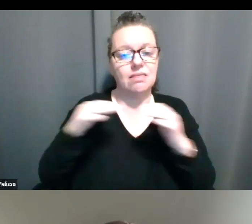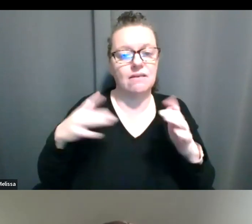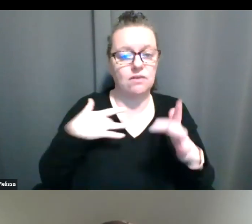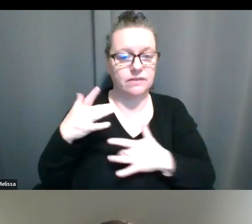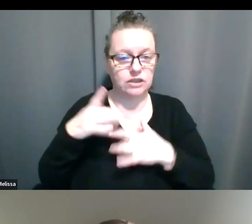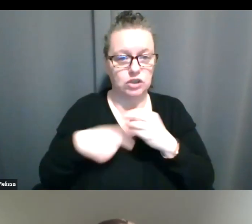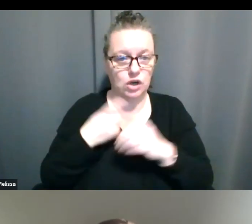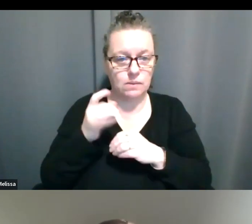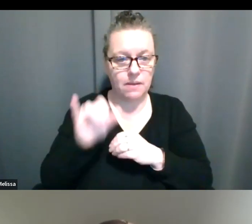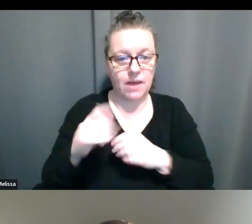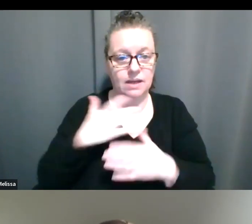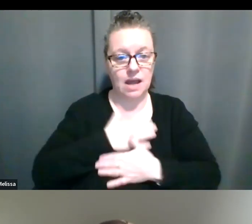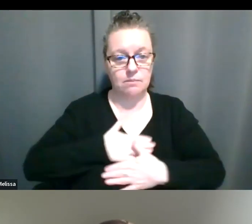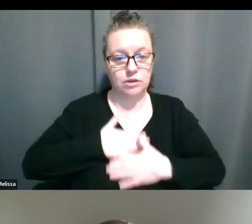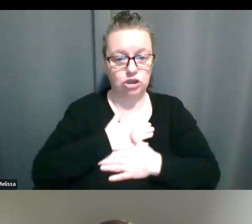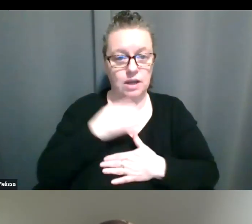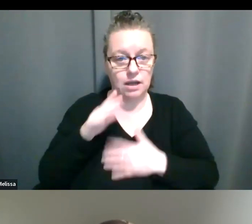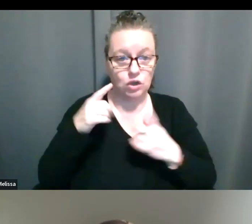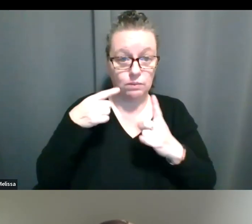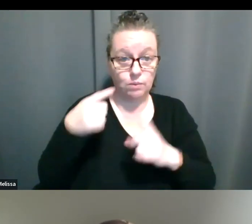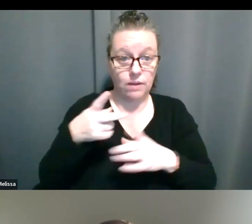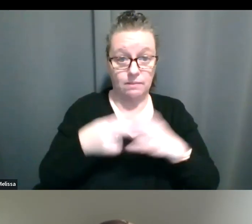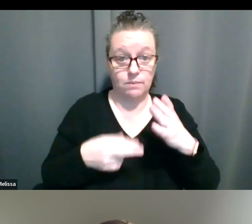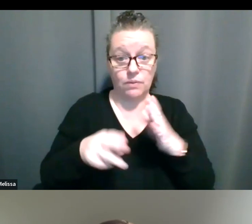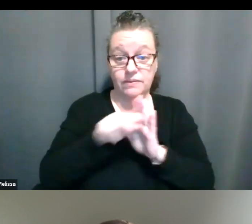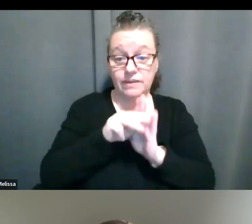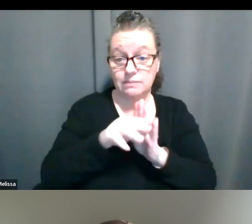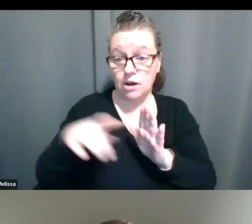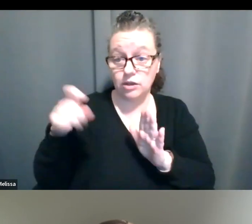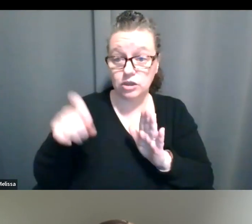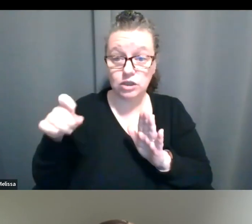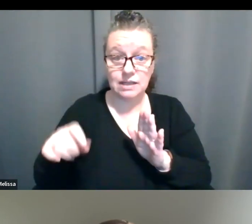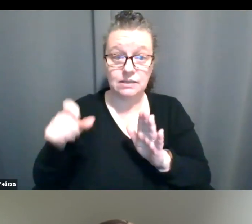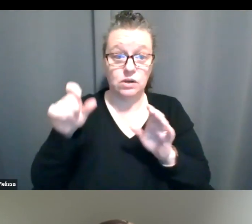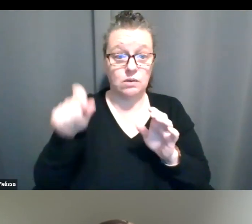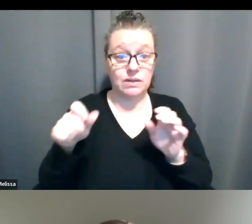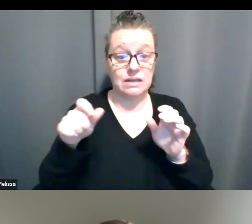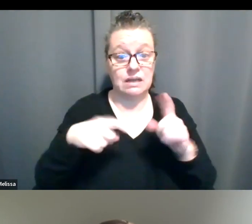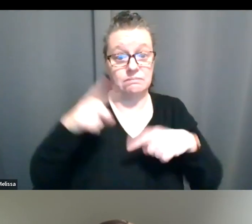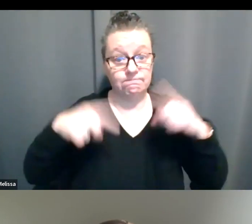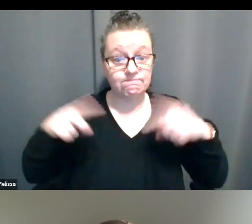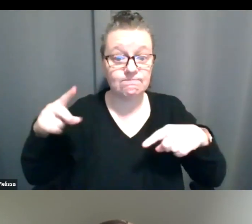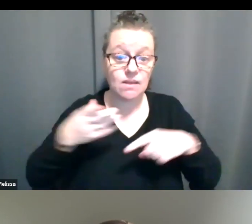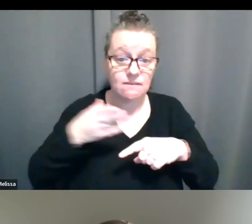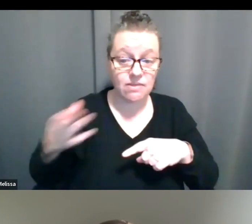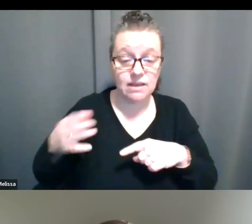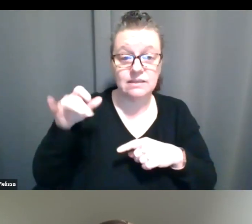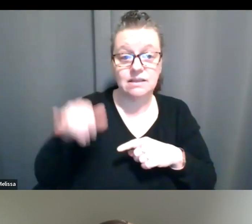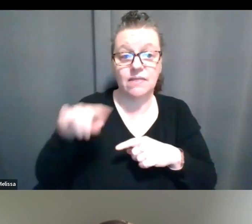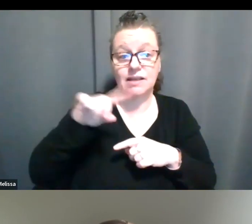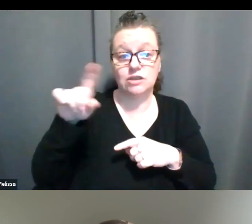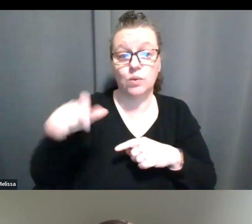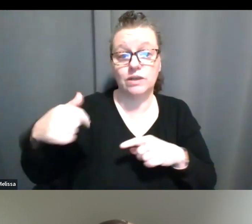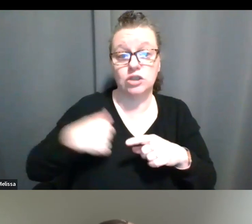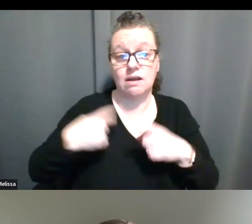And I appreciate your point that both of these models are necessary. We need to arrange an array of things. I think that's a question I've been